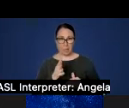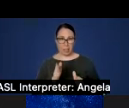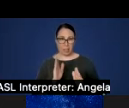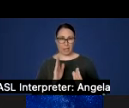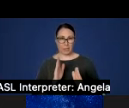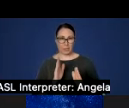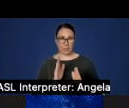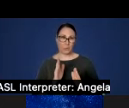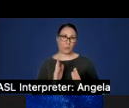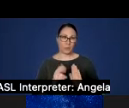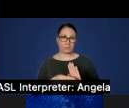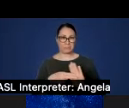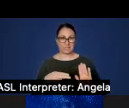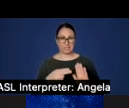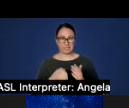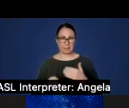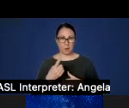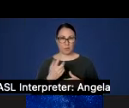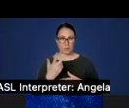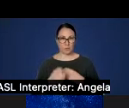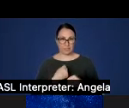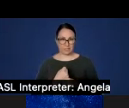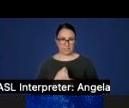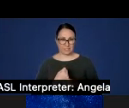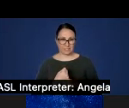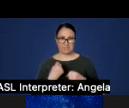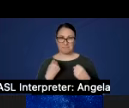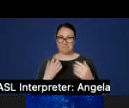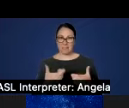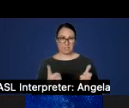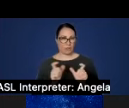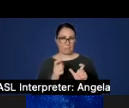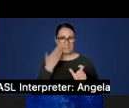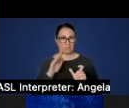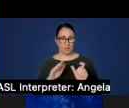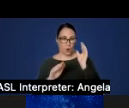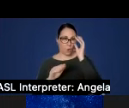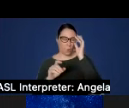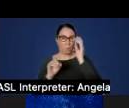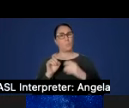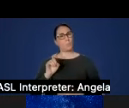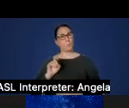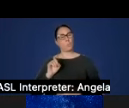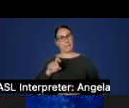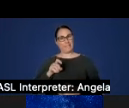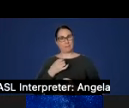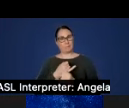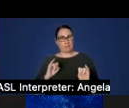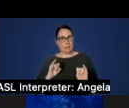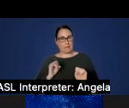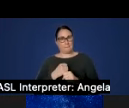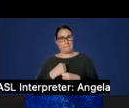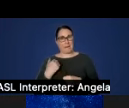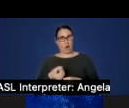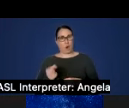to 3 years. A lot of tribes have just said, no, we need to be able to be independent and make our own decisions about